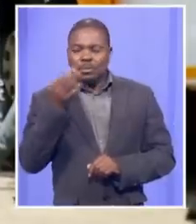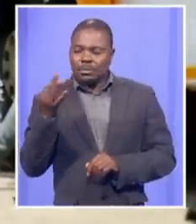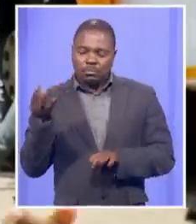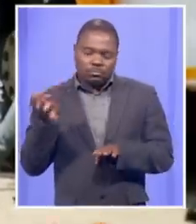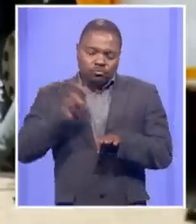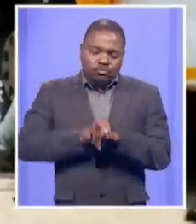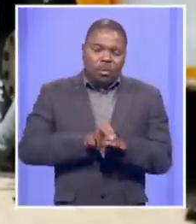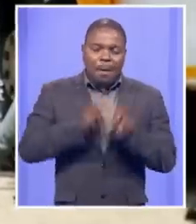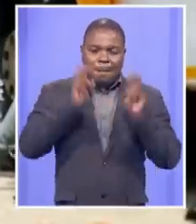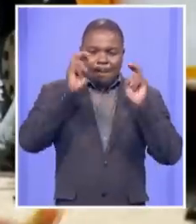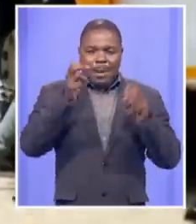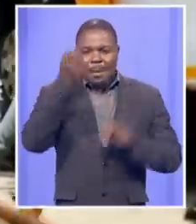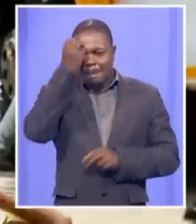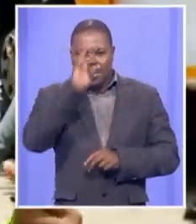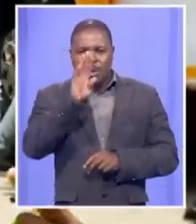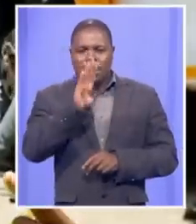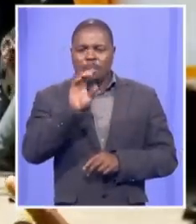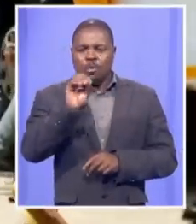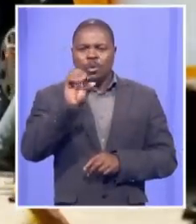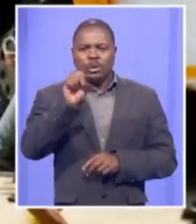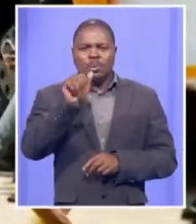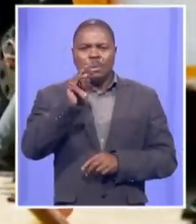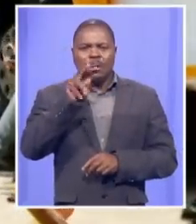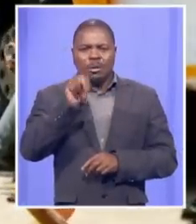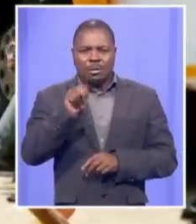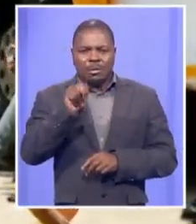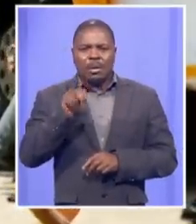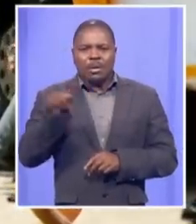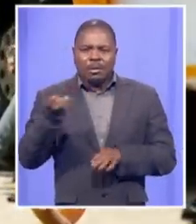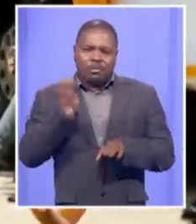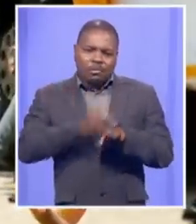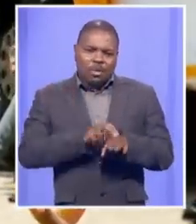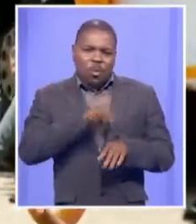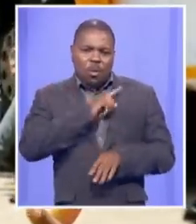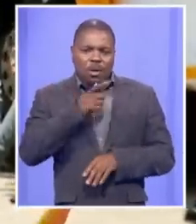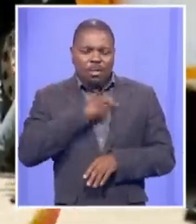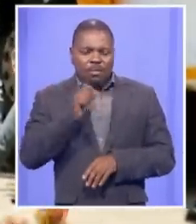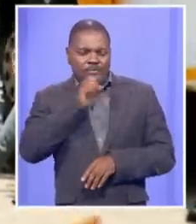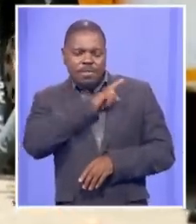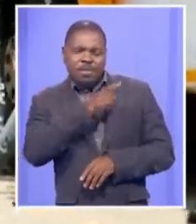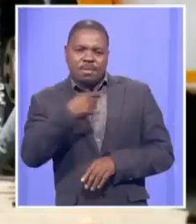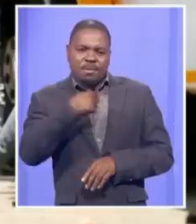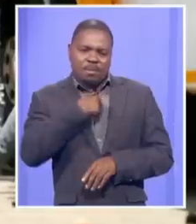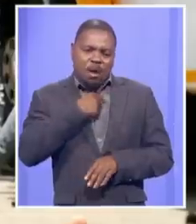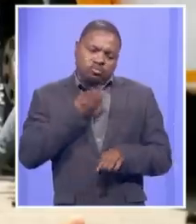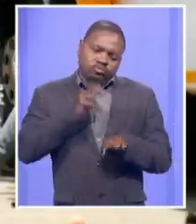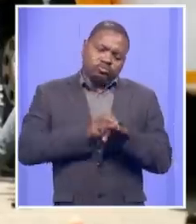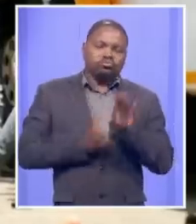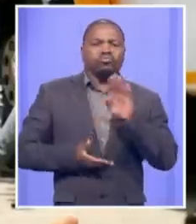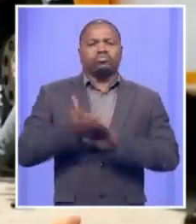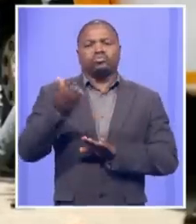Bosman Station, to understand that they had boarded the bus under the pretense of passengers